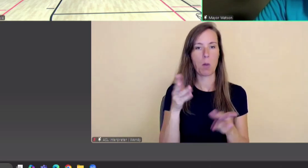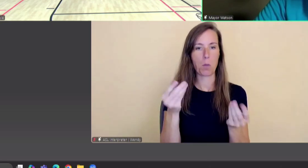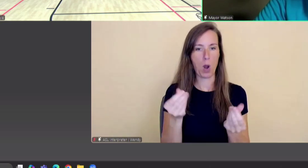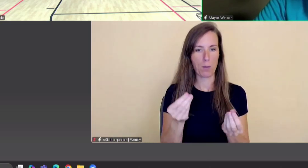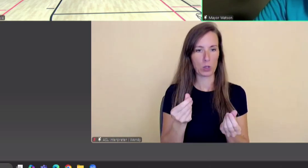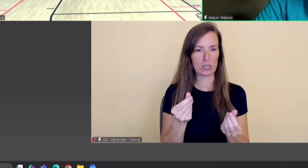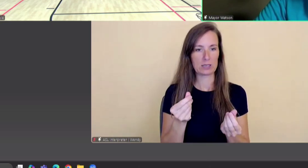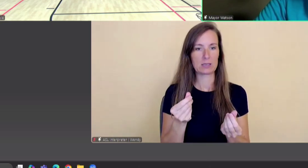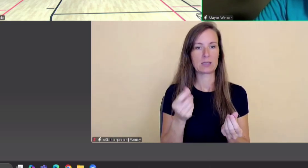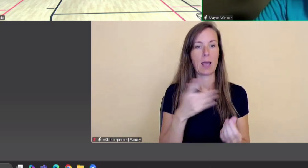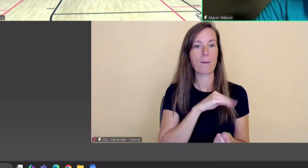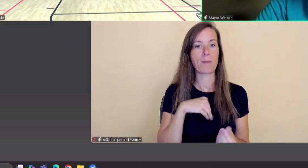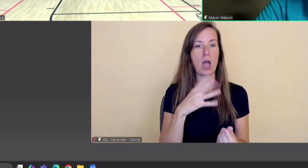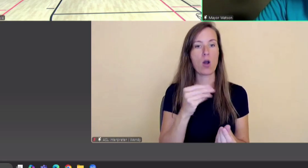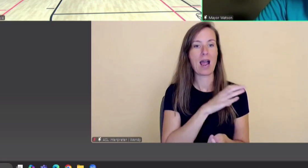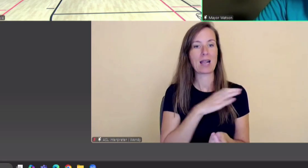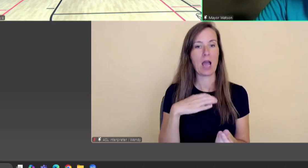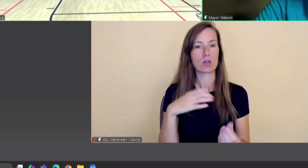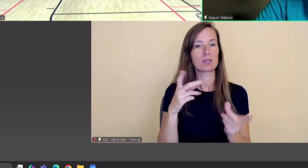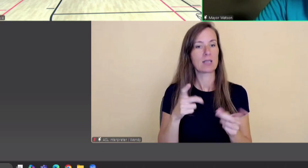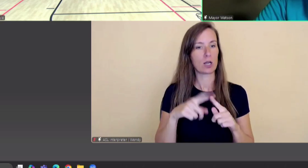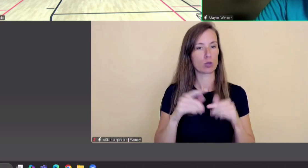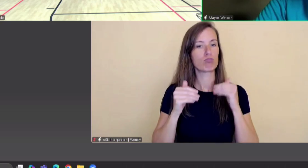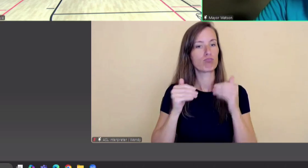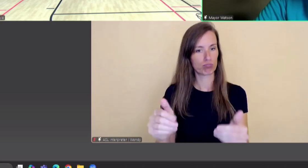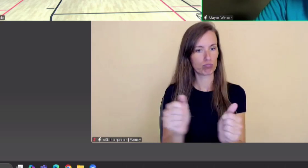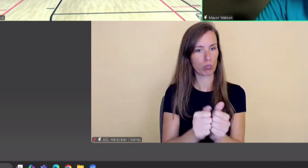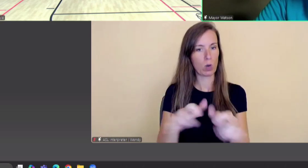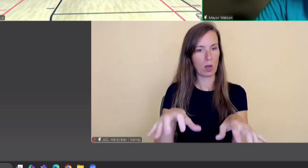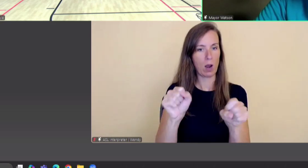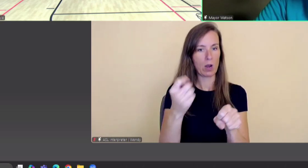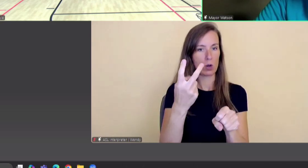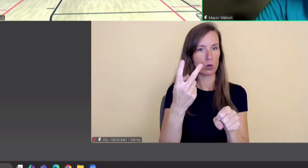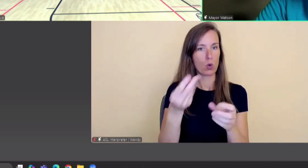a 3rd property at a later date.